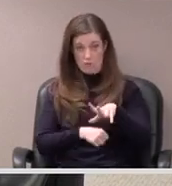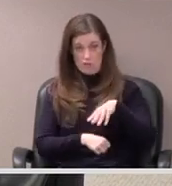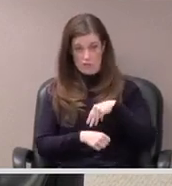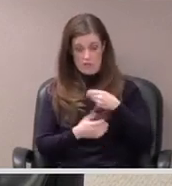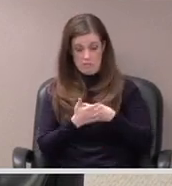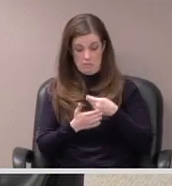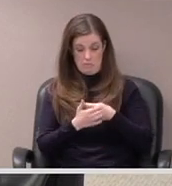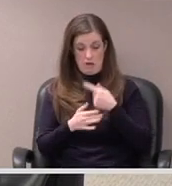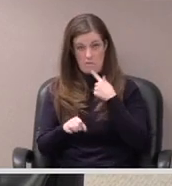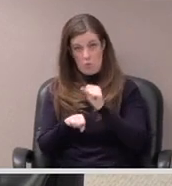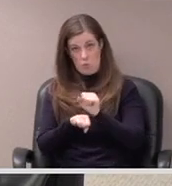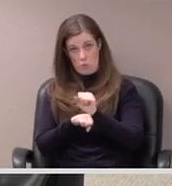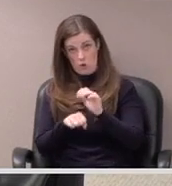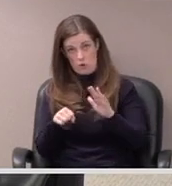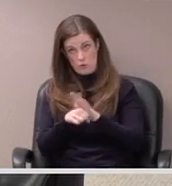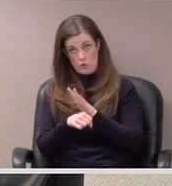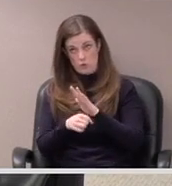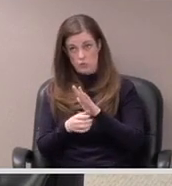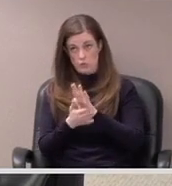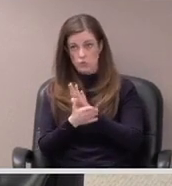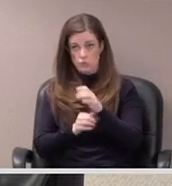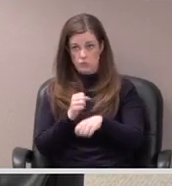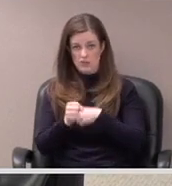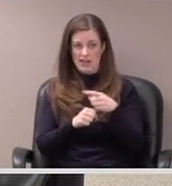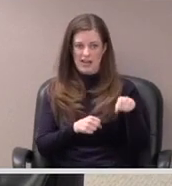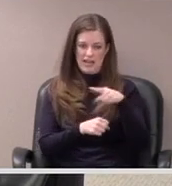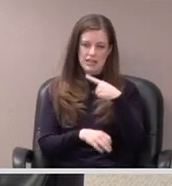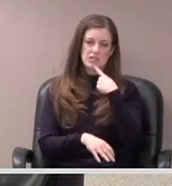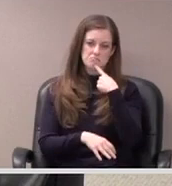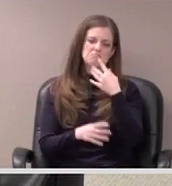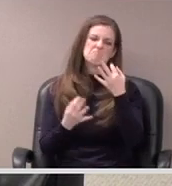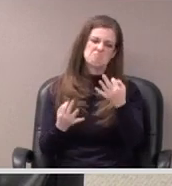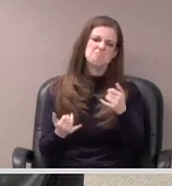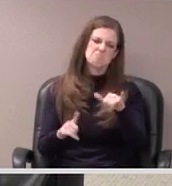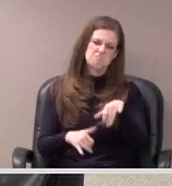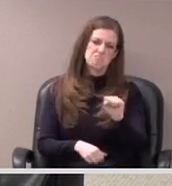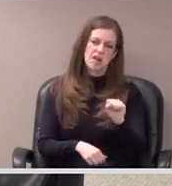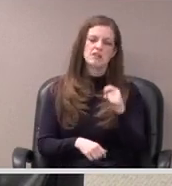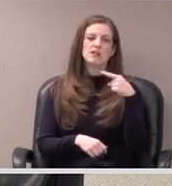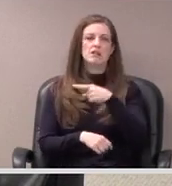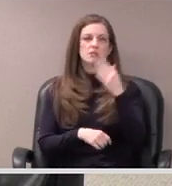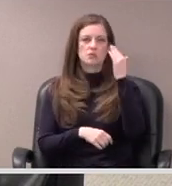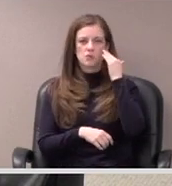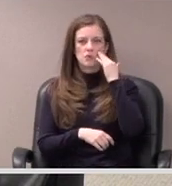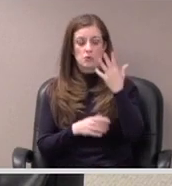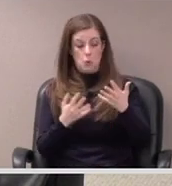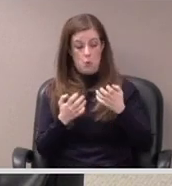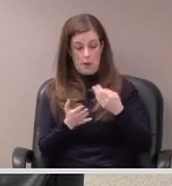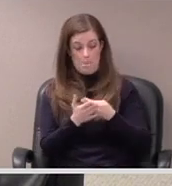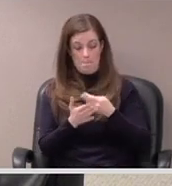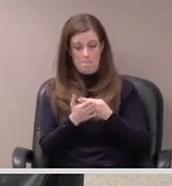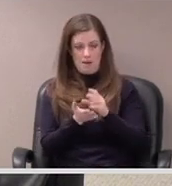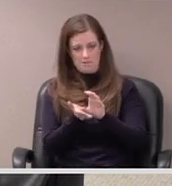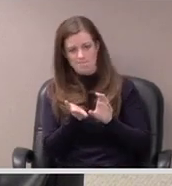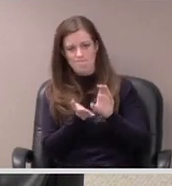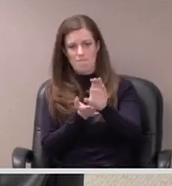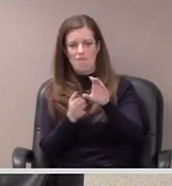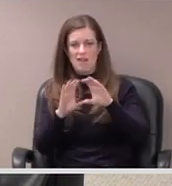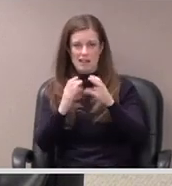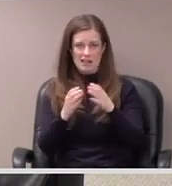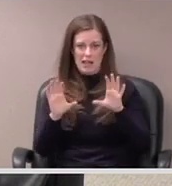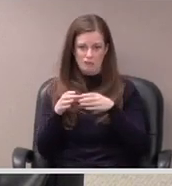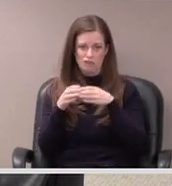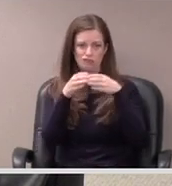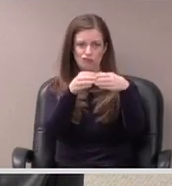for working the entire school year, and they graciously said yes. She knew she wanted to use the money to fund a class trip to